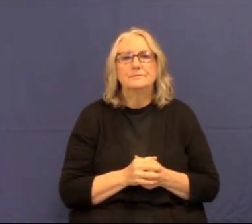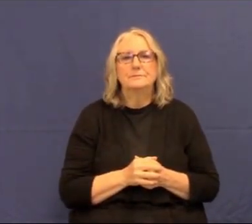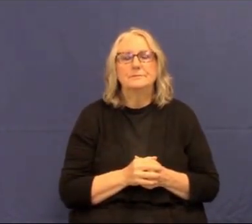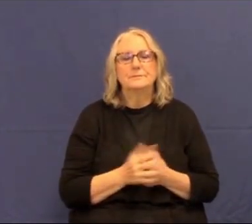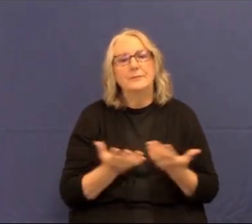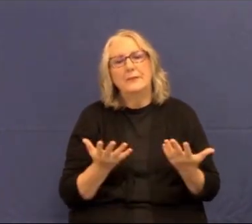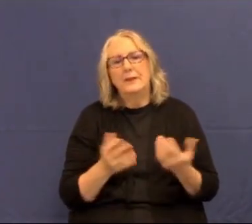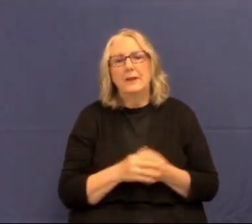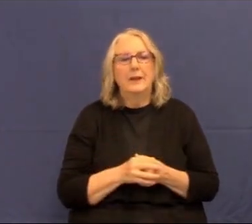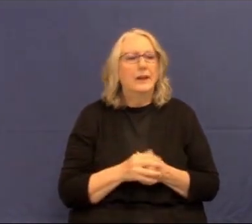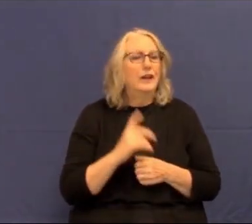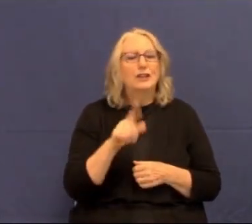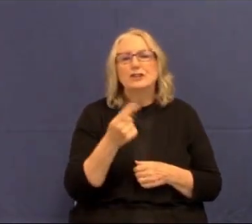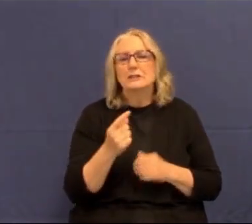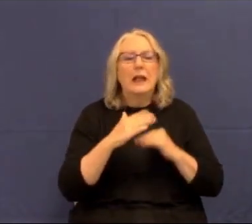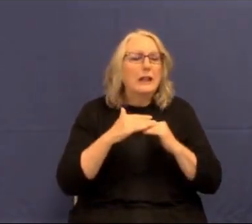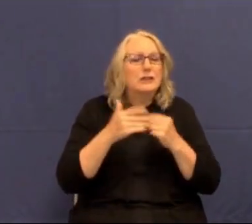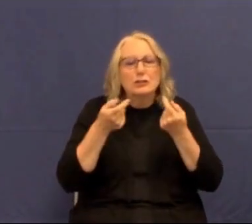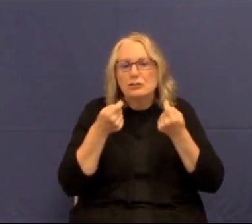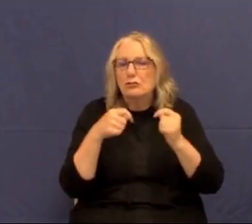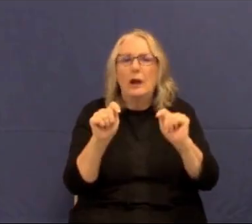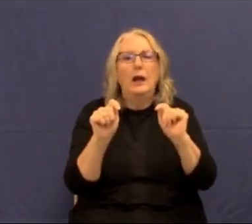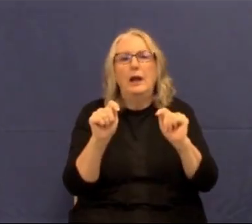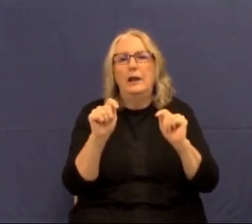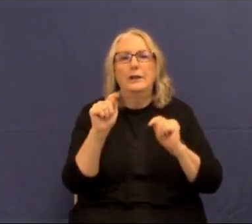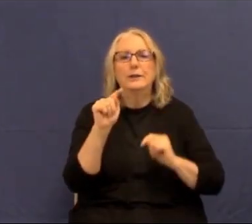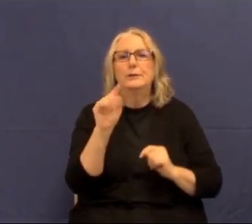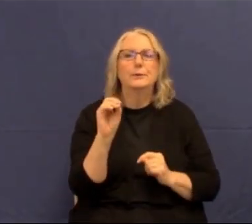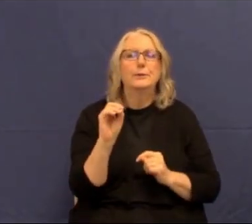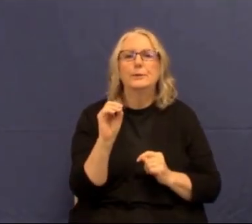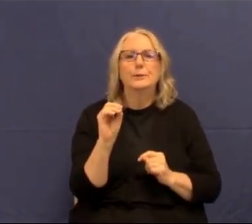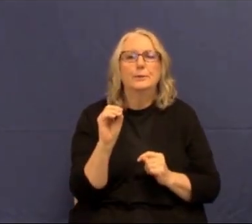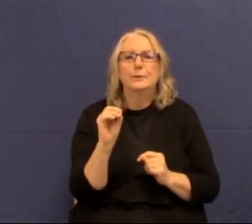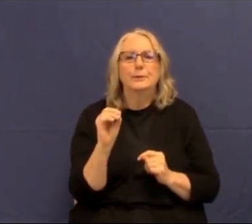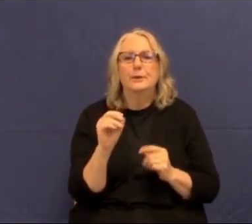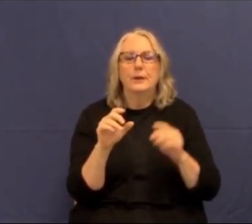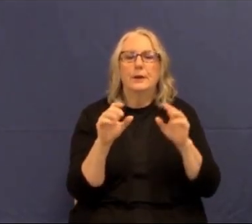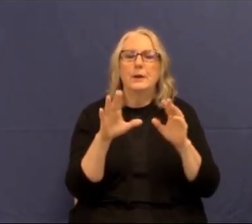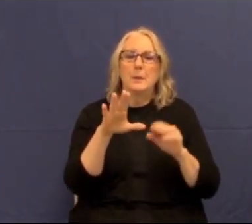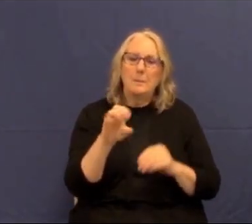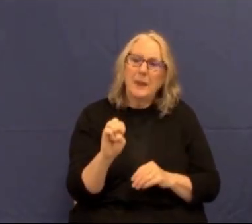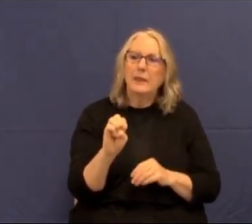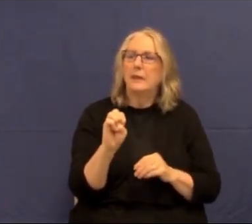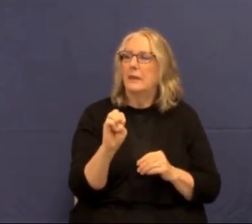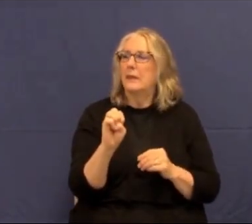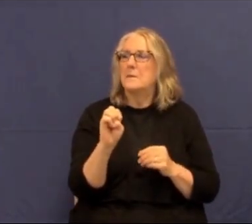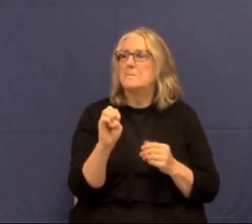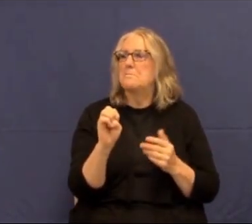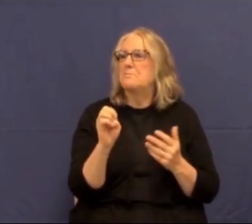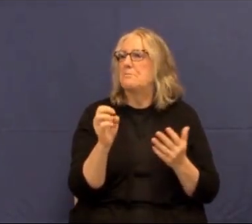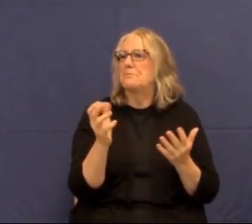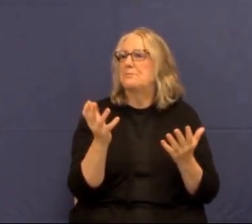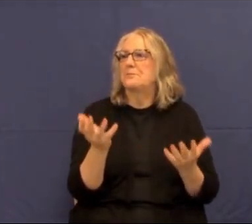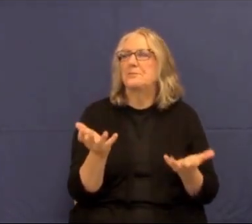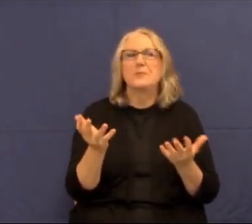it's just, just at least trying to be able